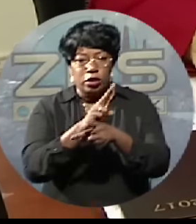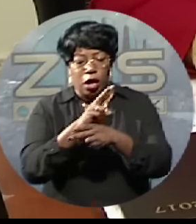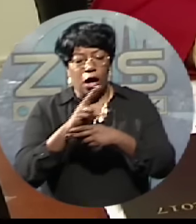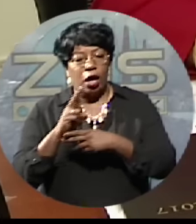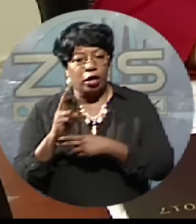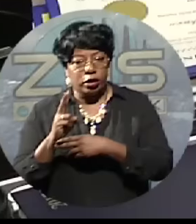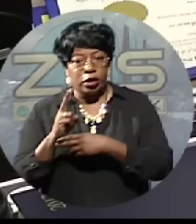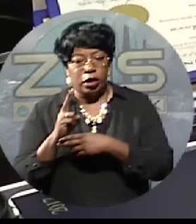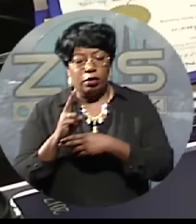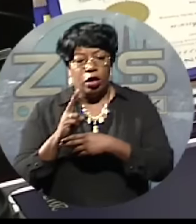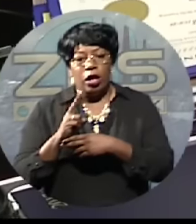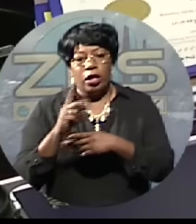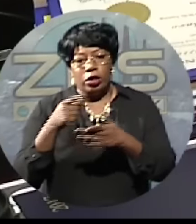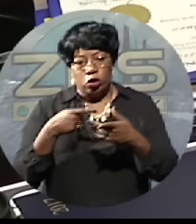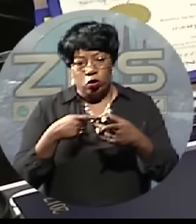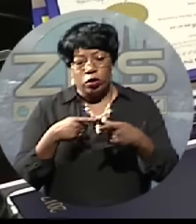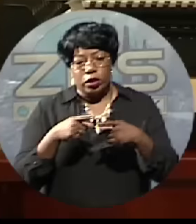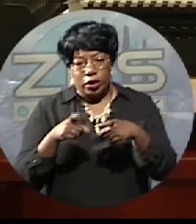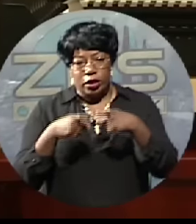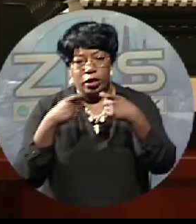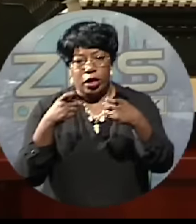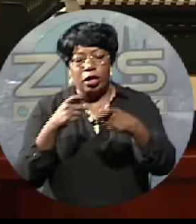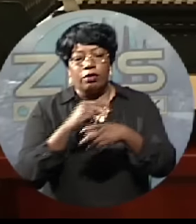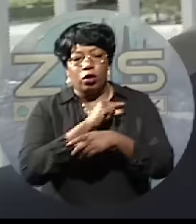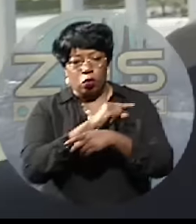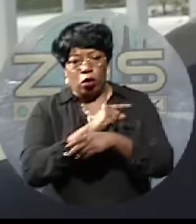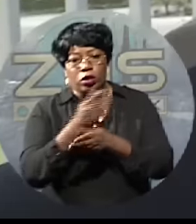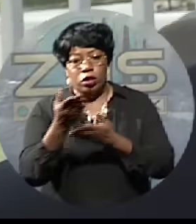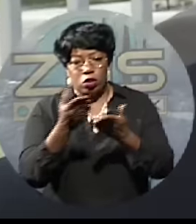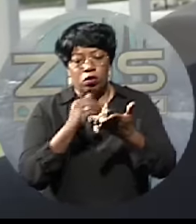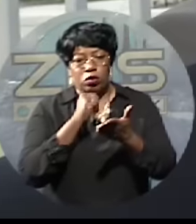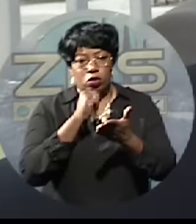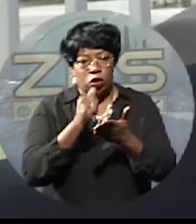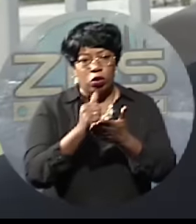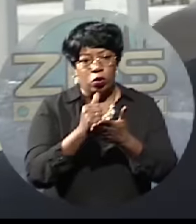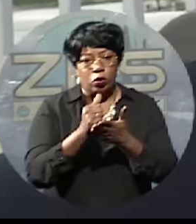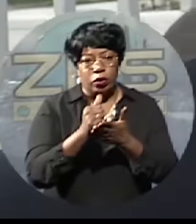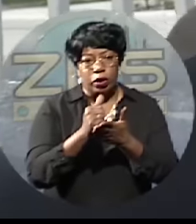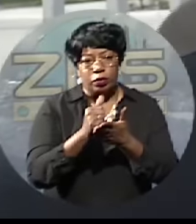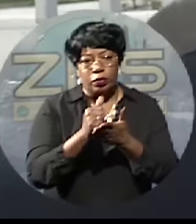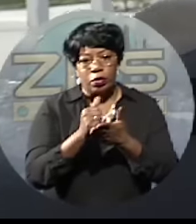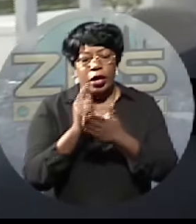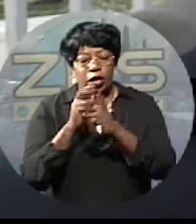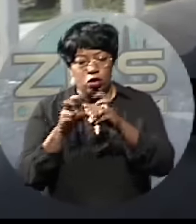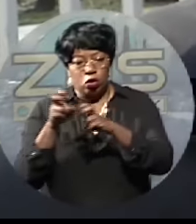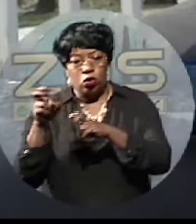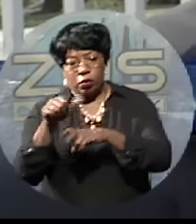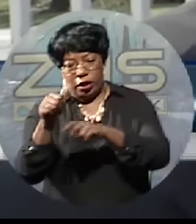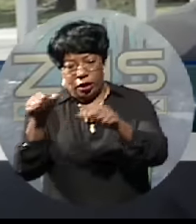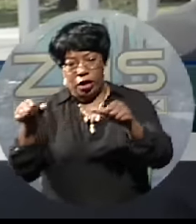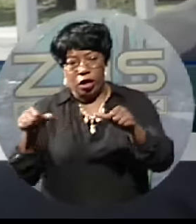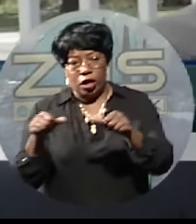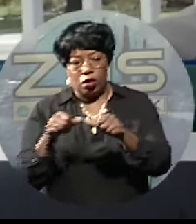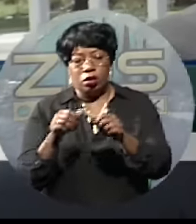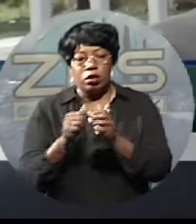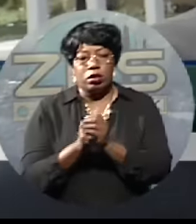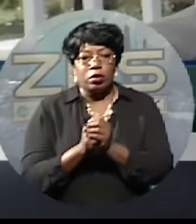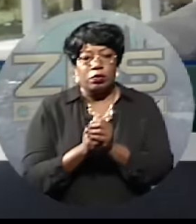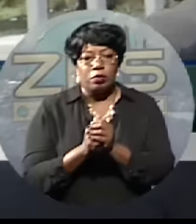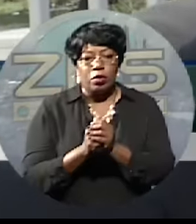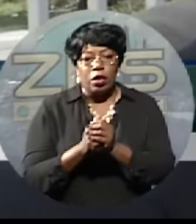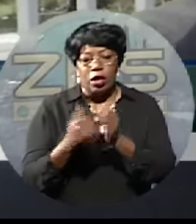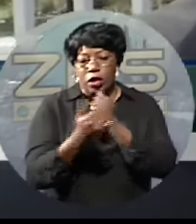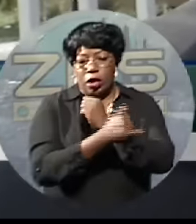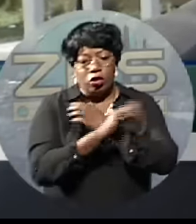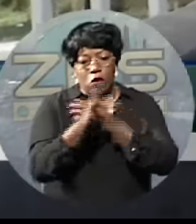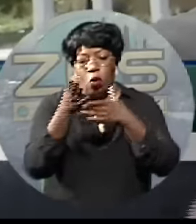produce quality service, not only in tourism, but in other sectors. The country cannot afford to allow that to seep into our system.